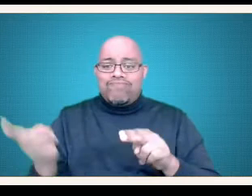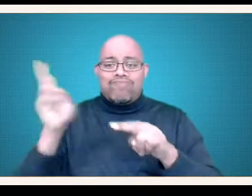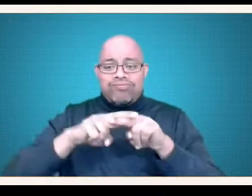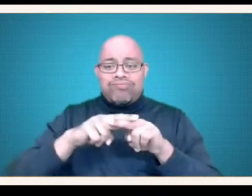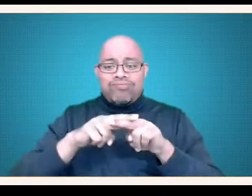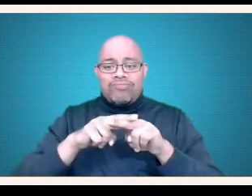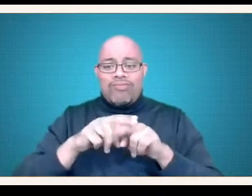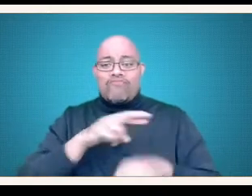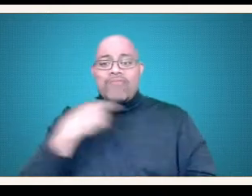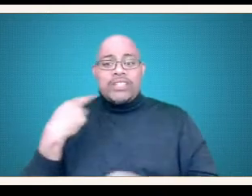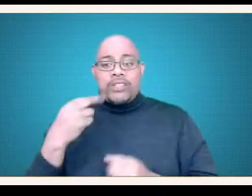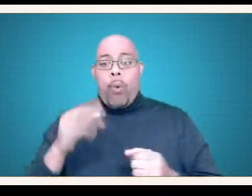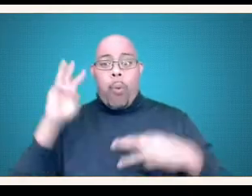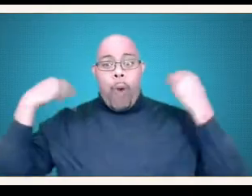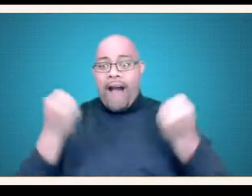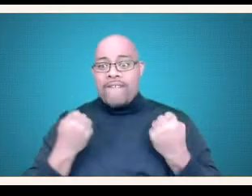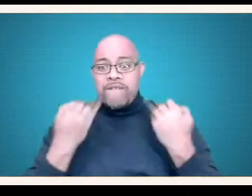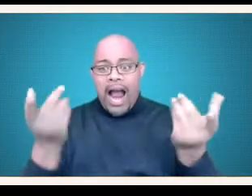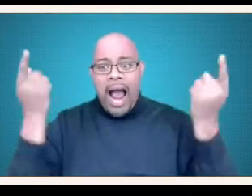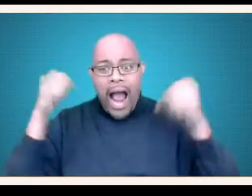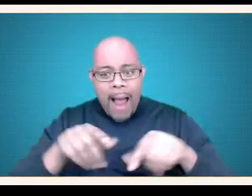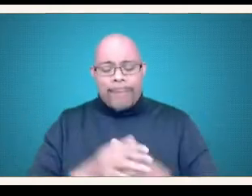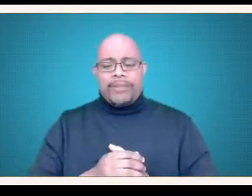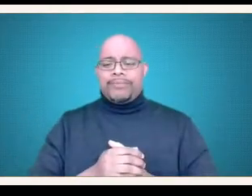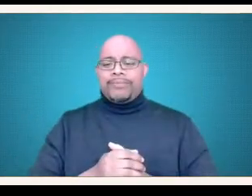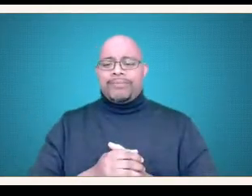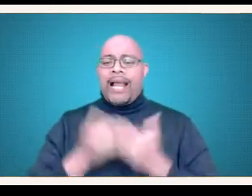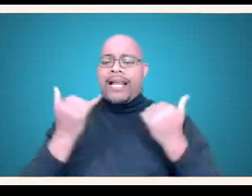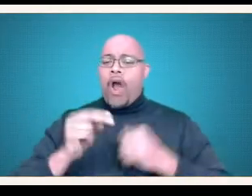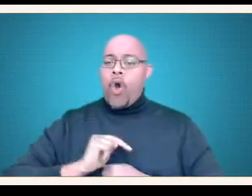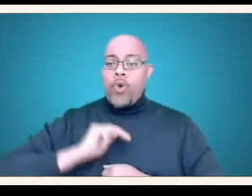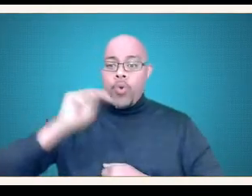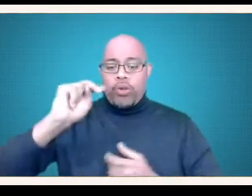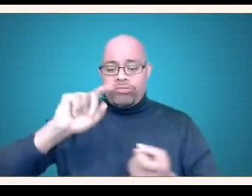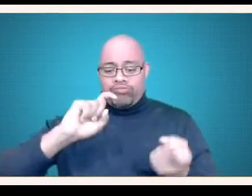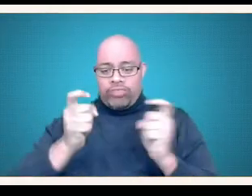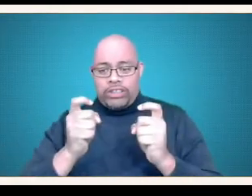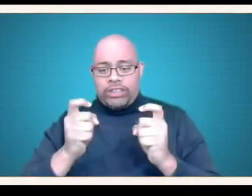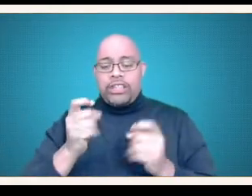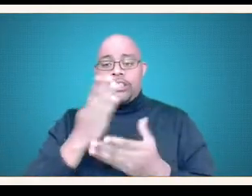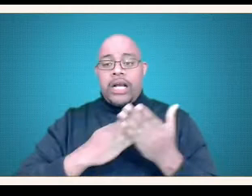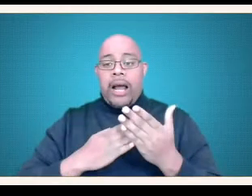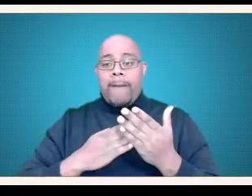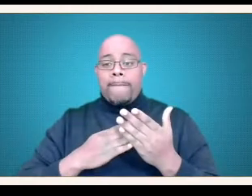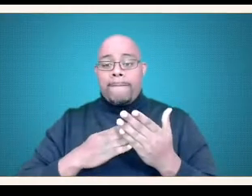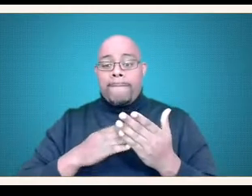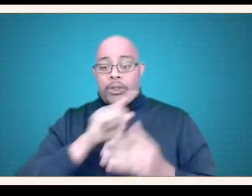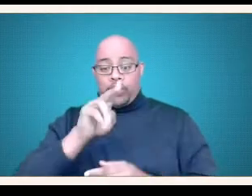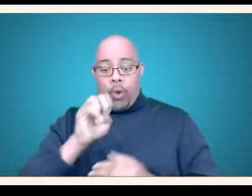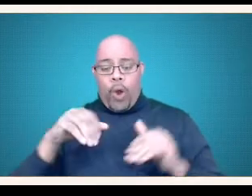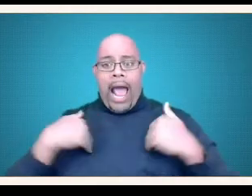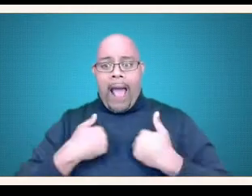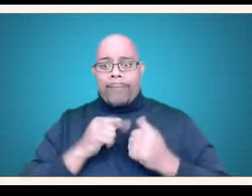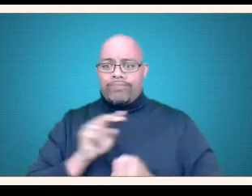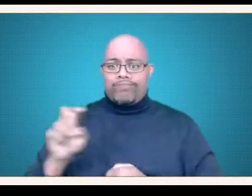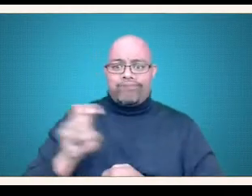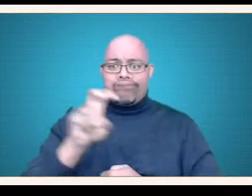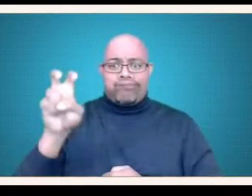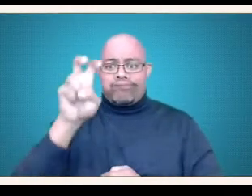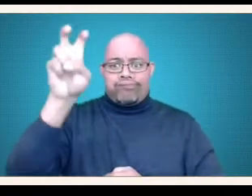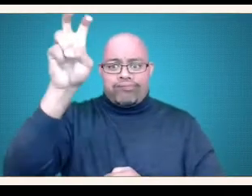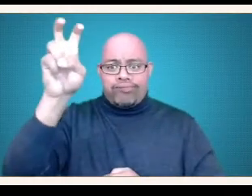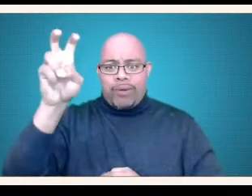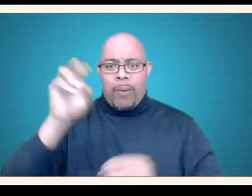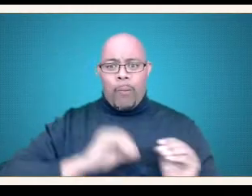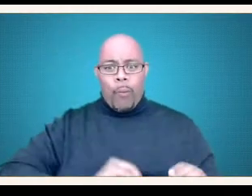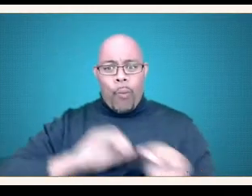will increase risks of wildfires happening. Now, the northward shift of the subarctic climate zone is allowing animals